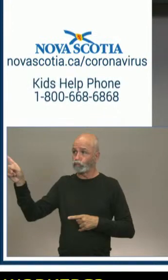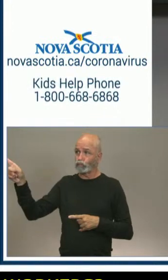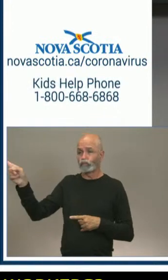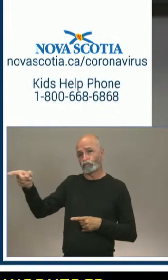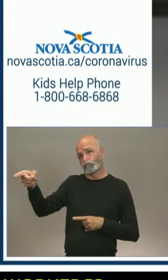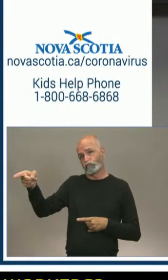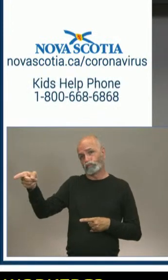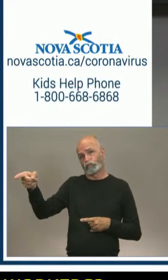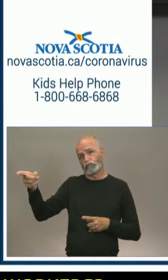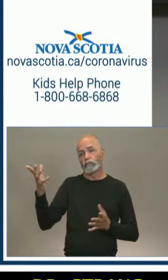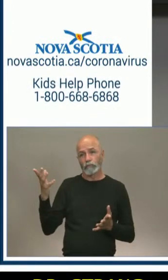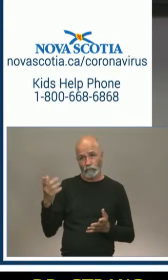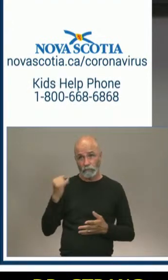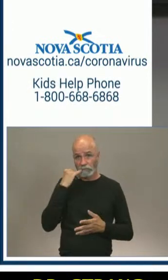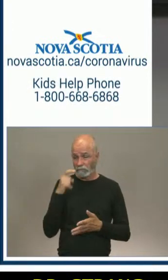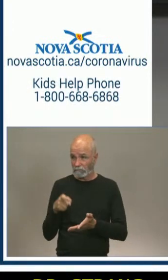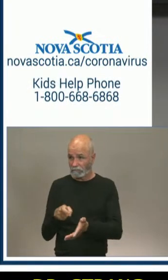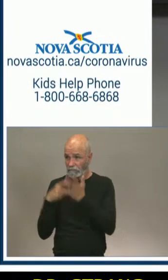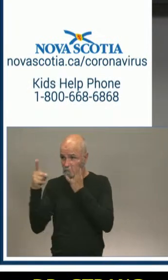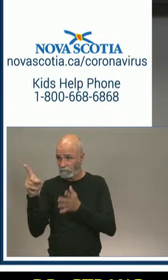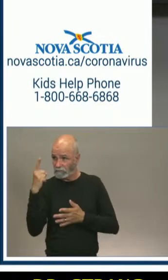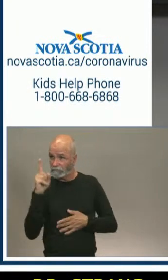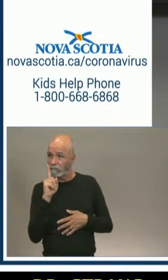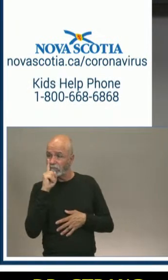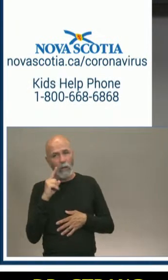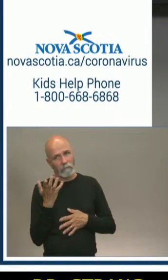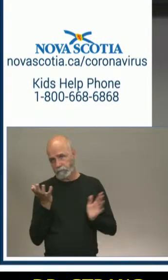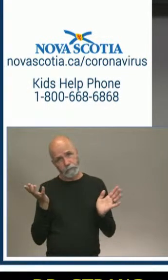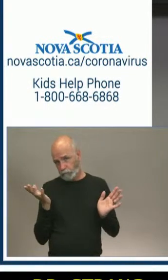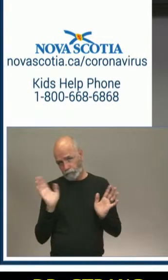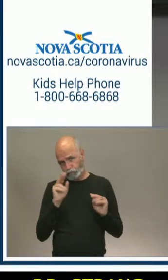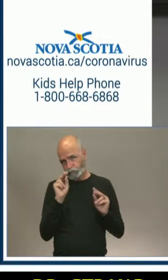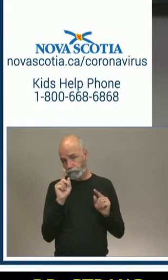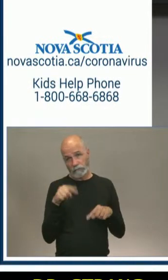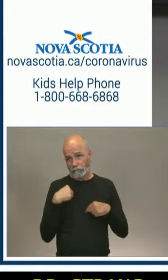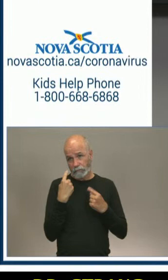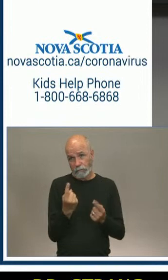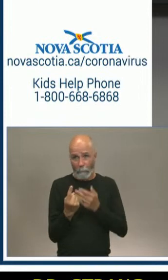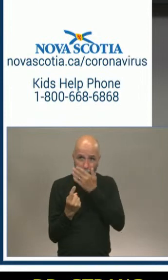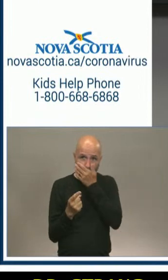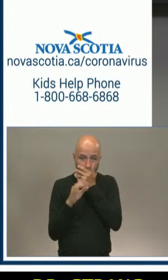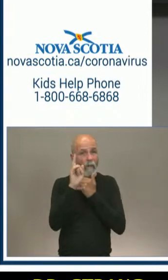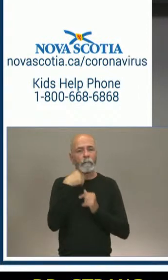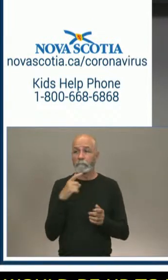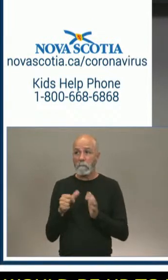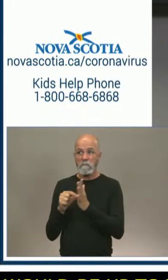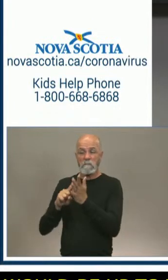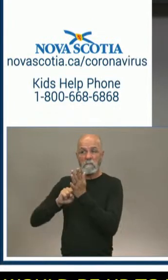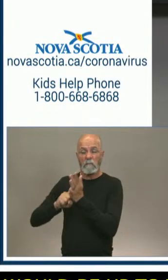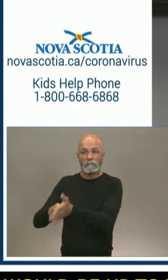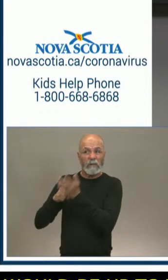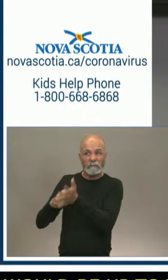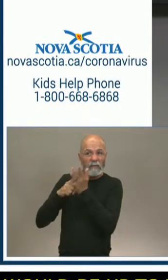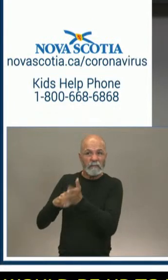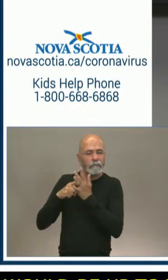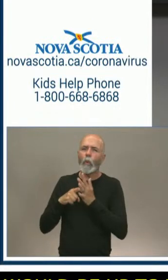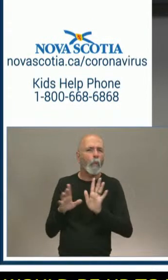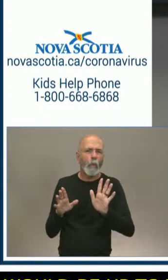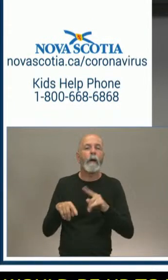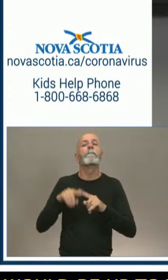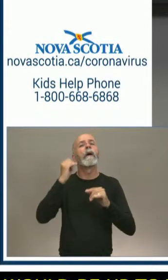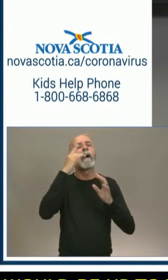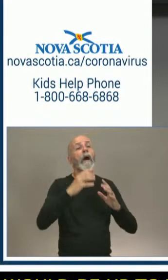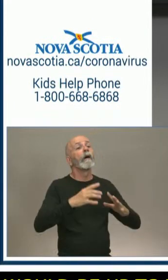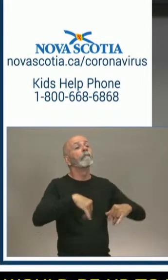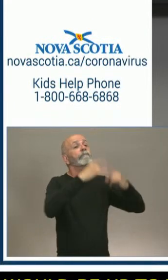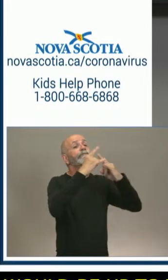require testing or not. I don't believe any of them are. This is using rapid testing that being supplied